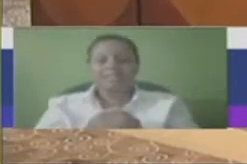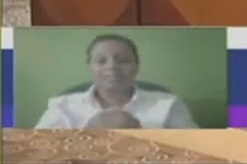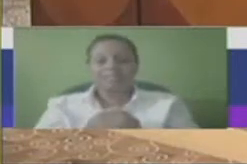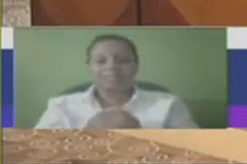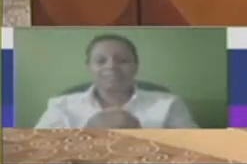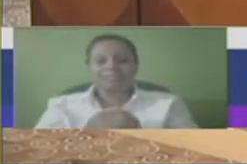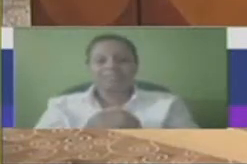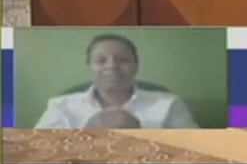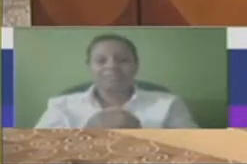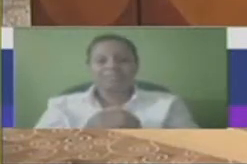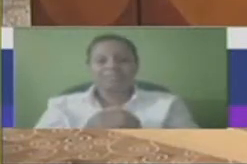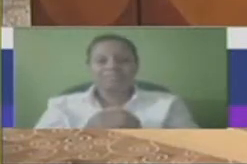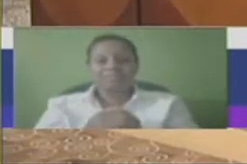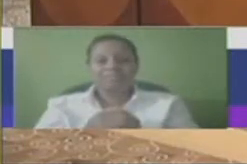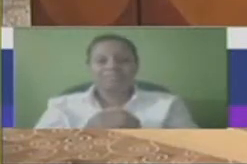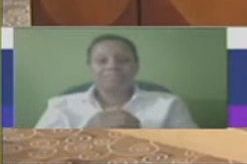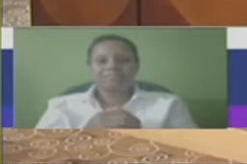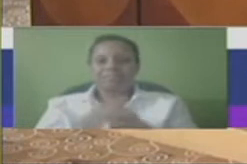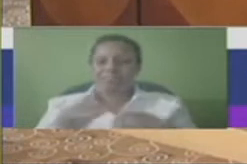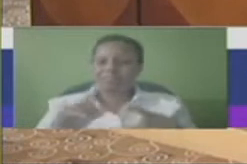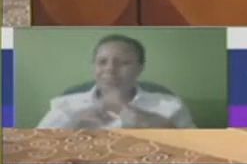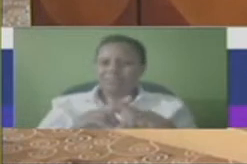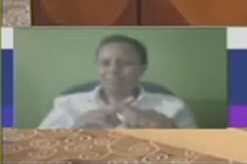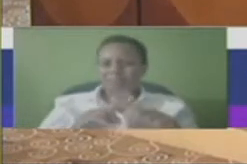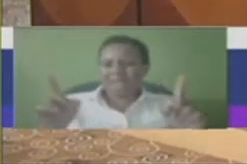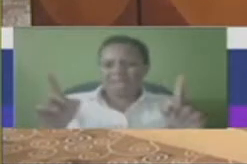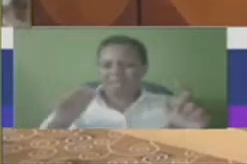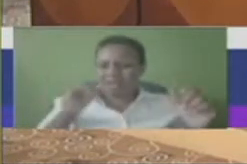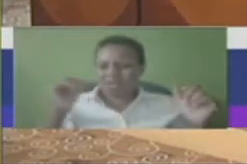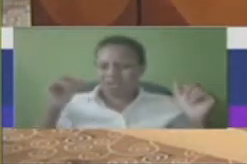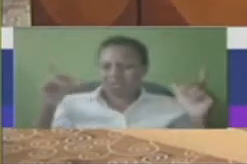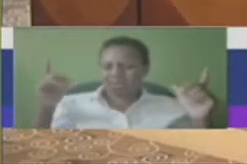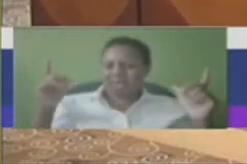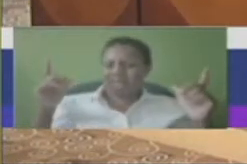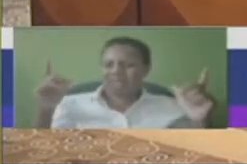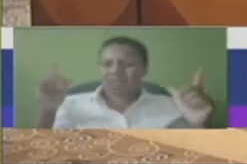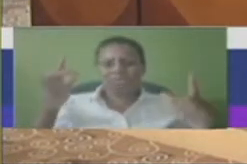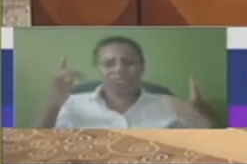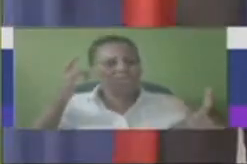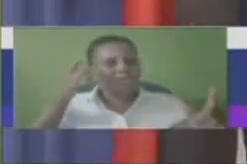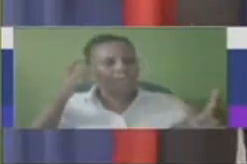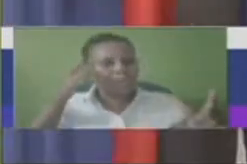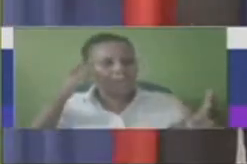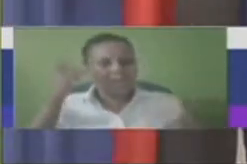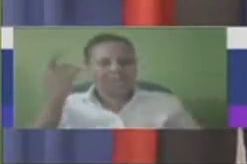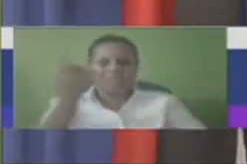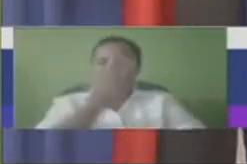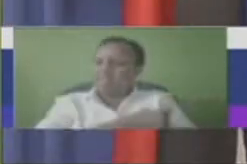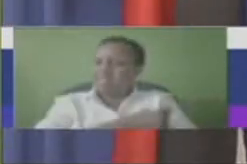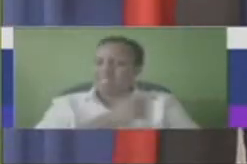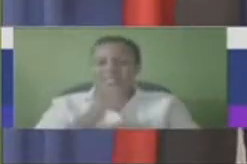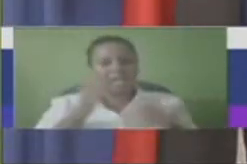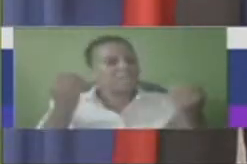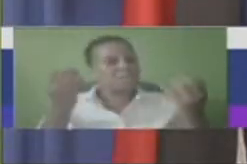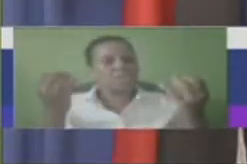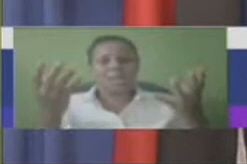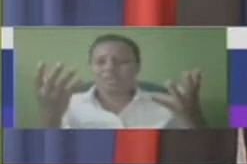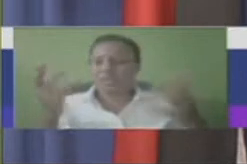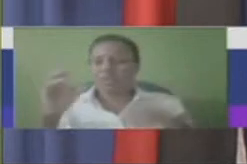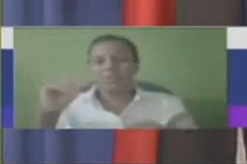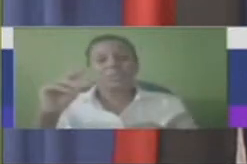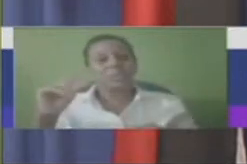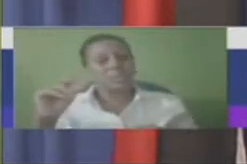big surprise. It's not to say that the vaccine program is a waste of time. With the first dose, I'm sure Dr. Parasam would have told us this